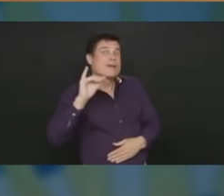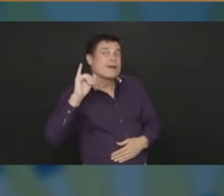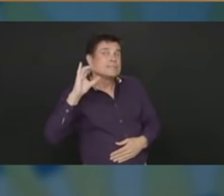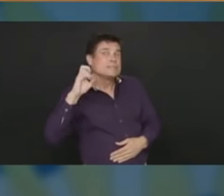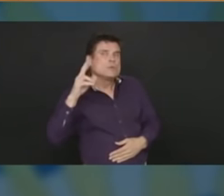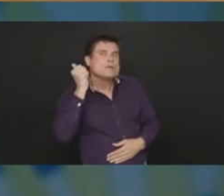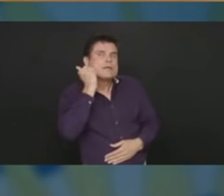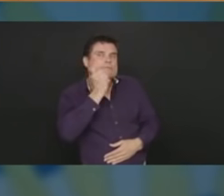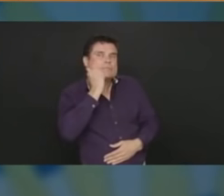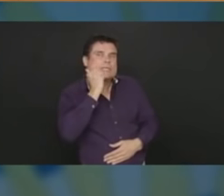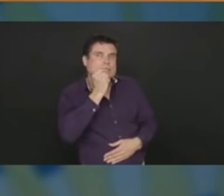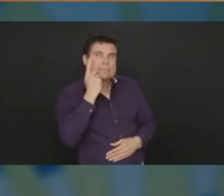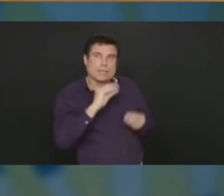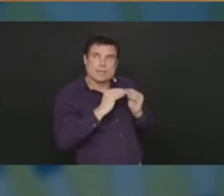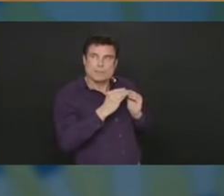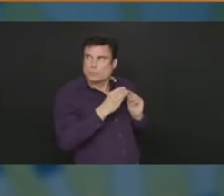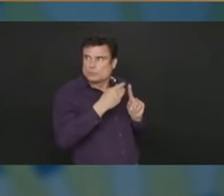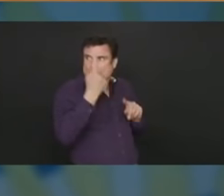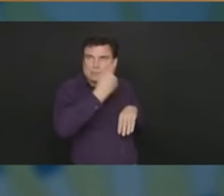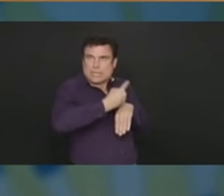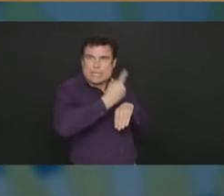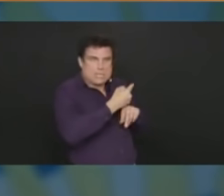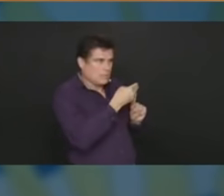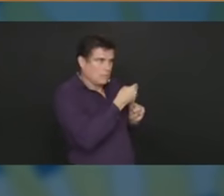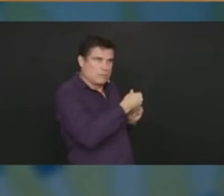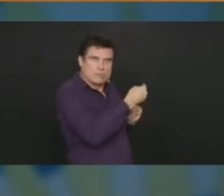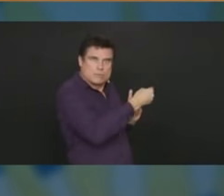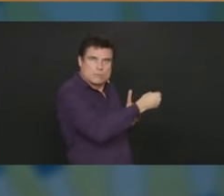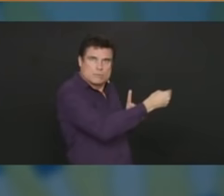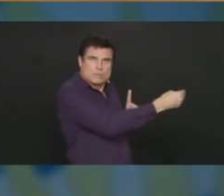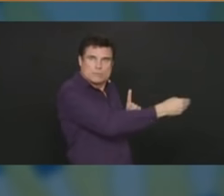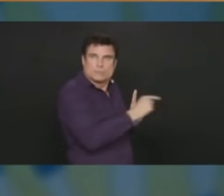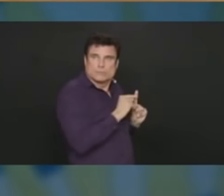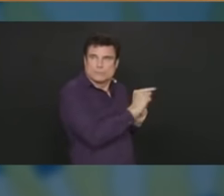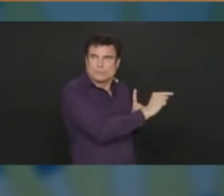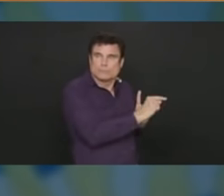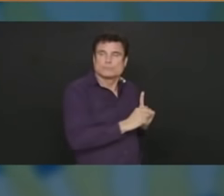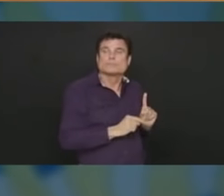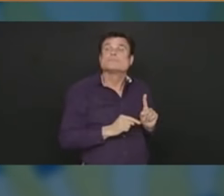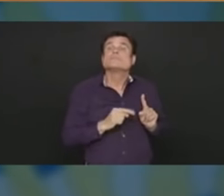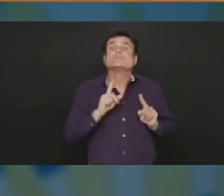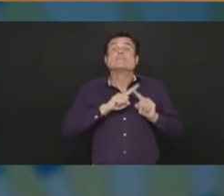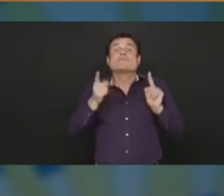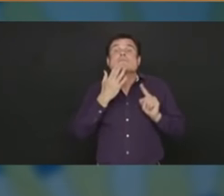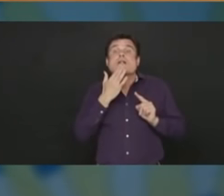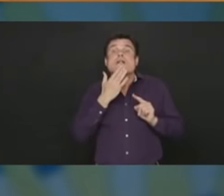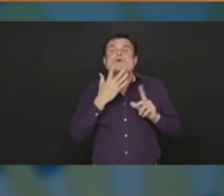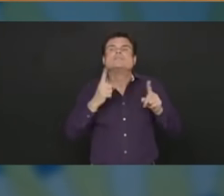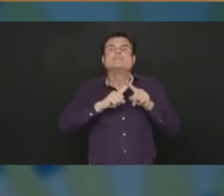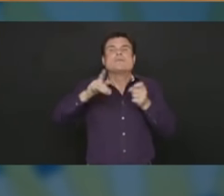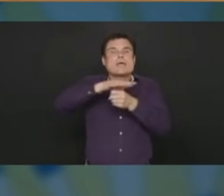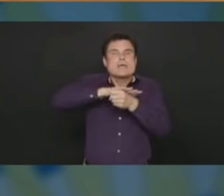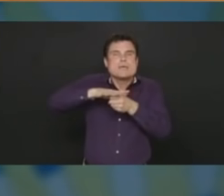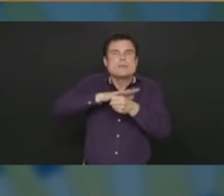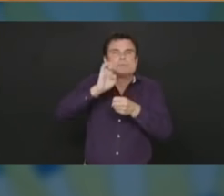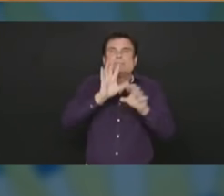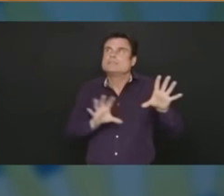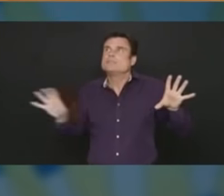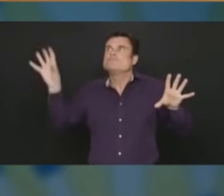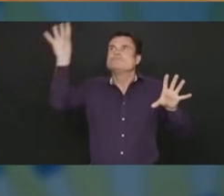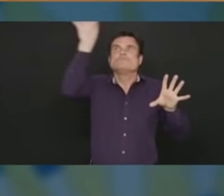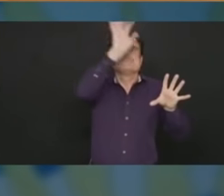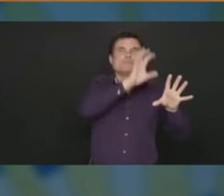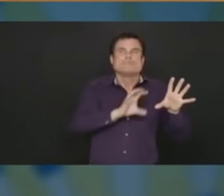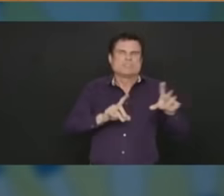care have been in Fraser Health and Vancouver Coastal, and as we know in our pandemic, that's where the majority of people who have